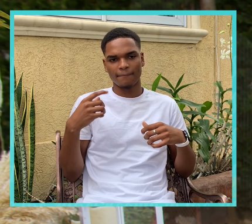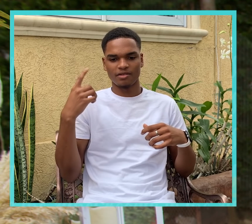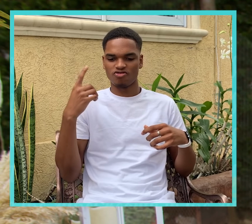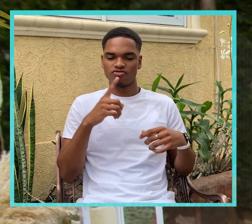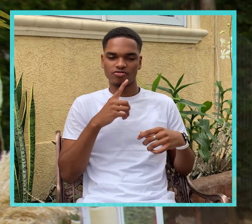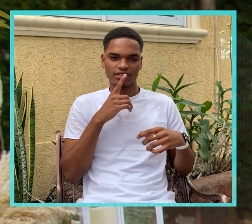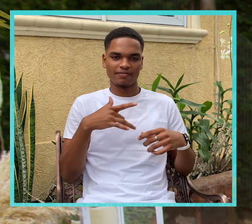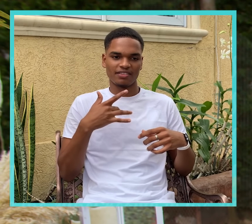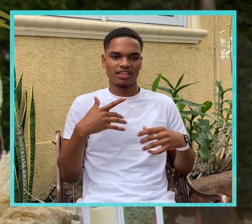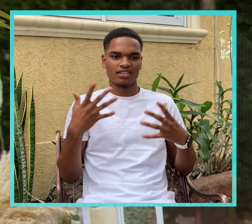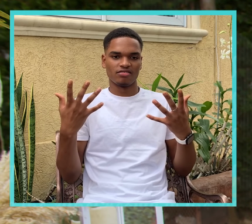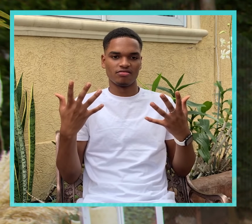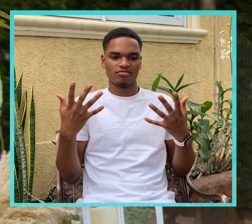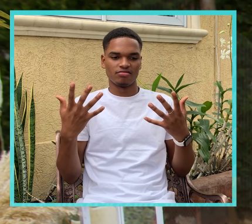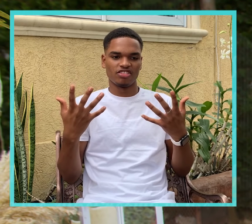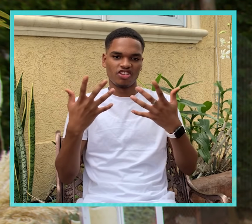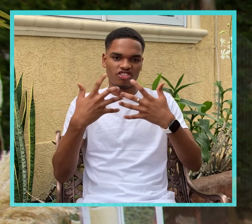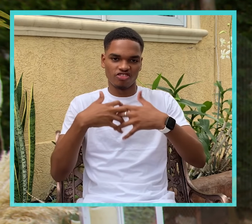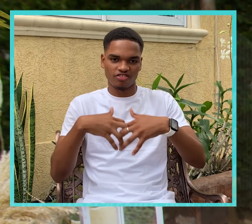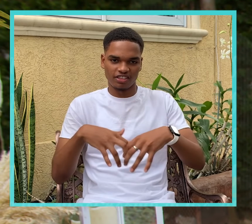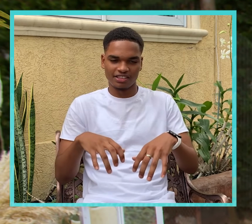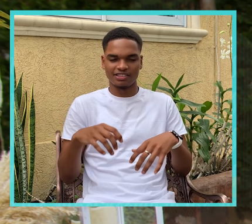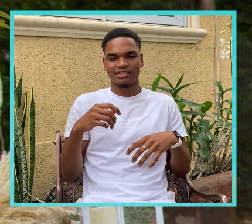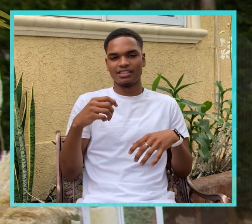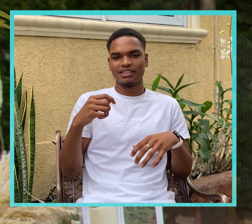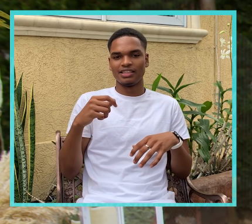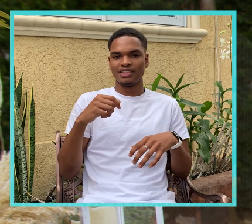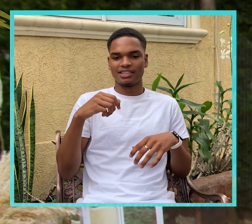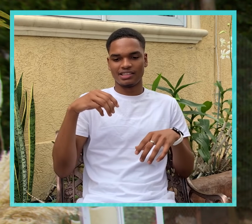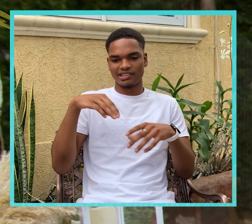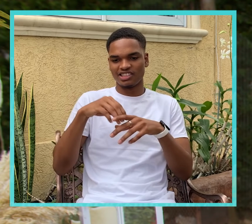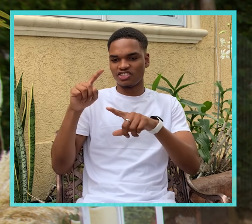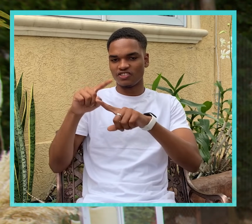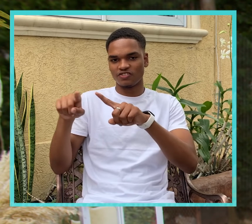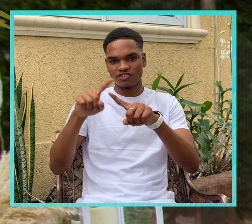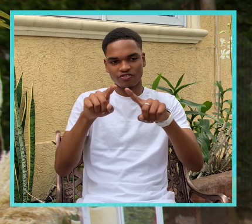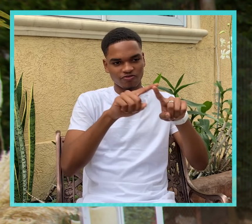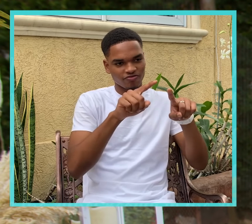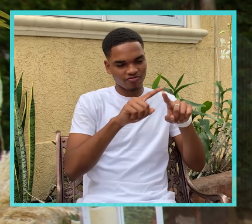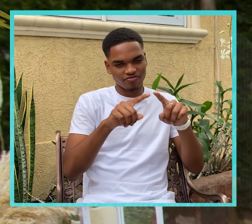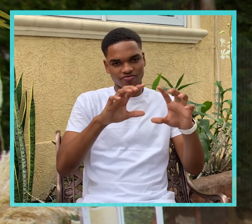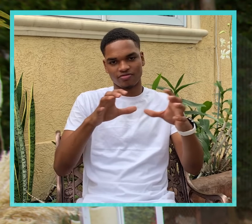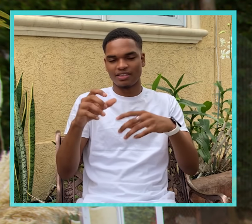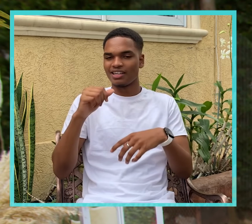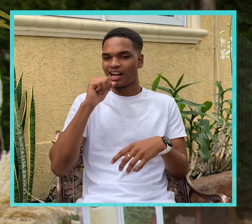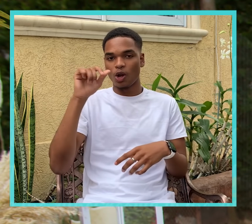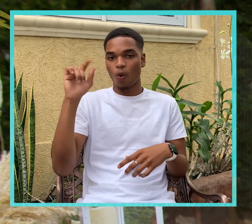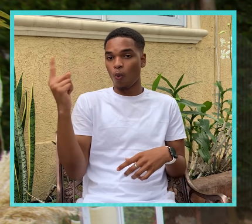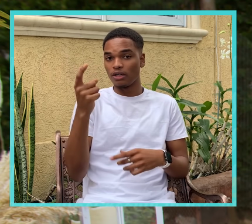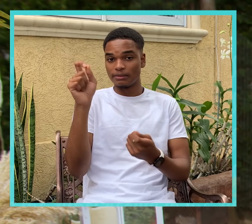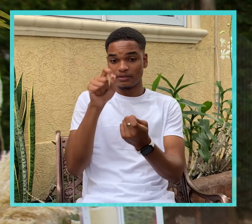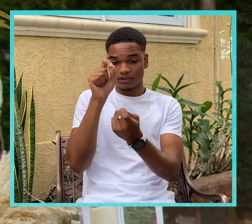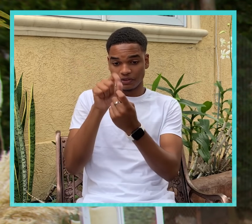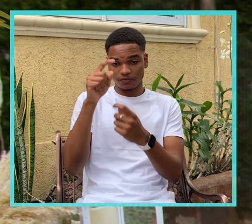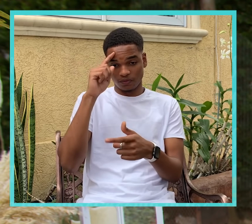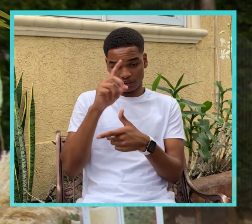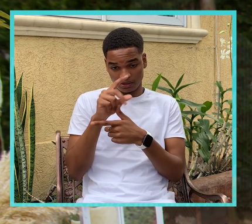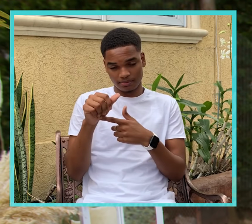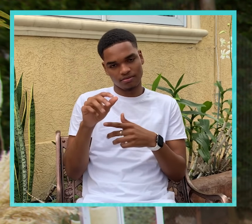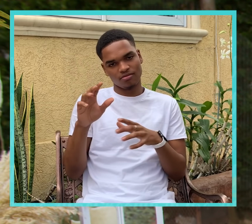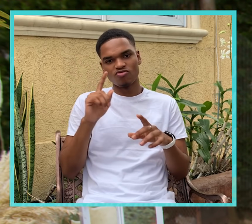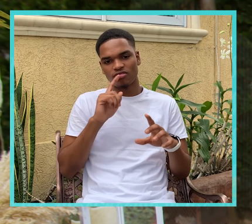and people will be in all spaces and not just specifically spaces for disabilities or, you know, I